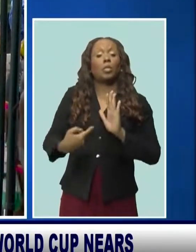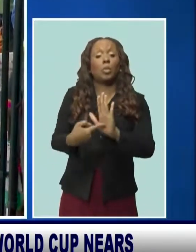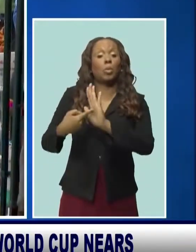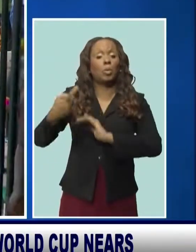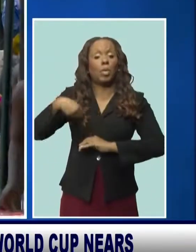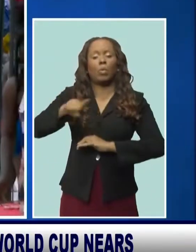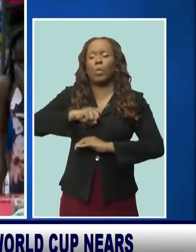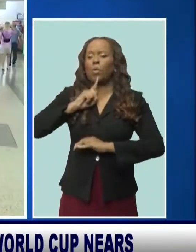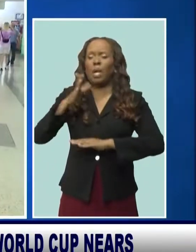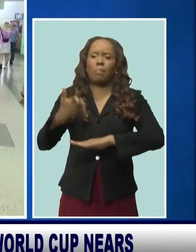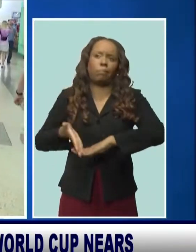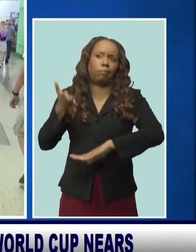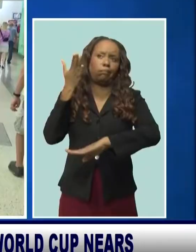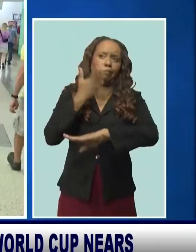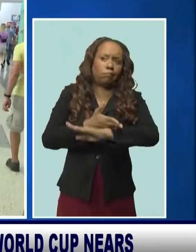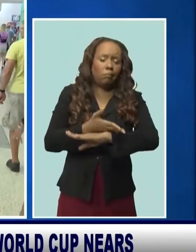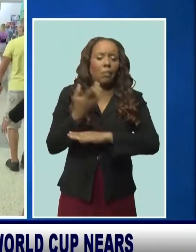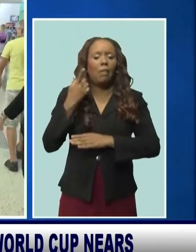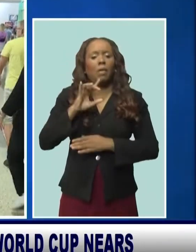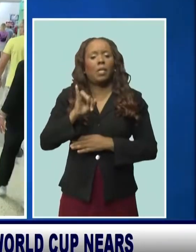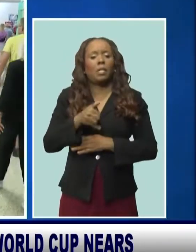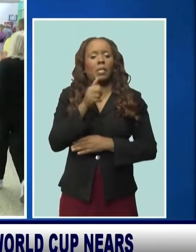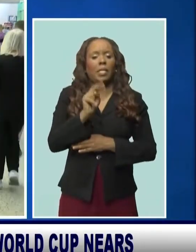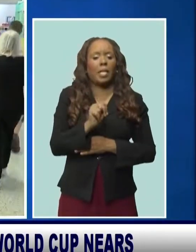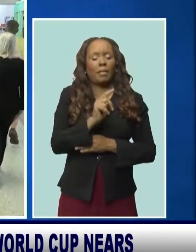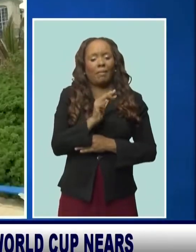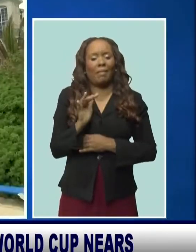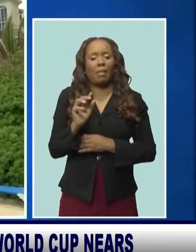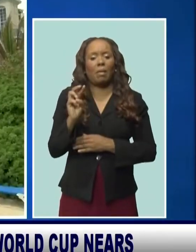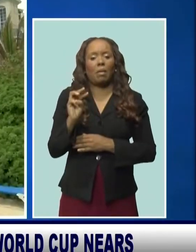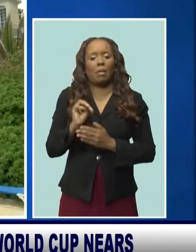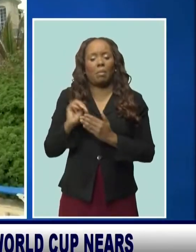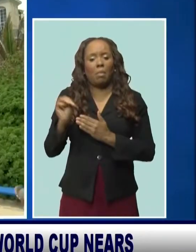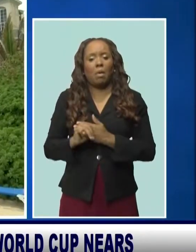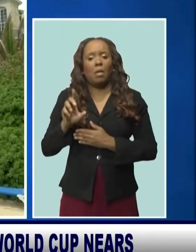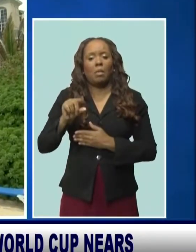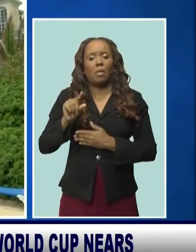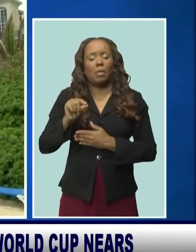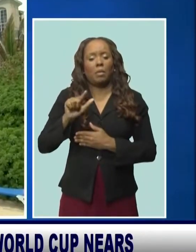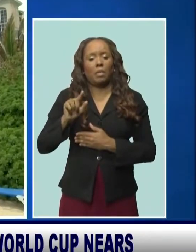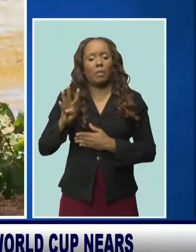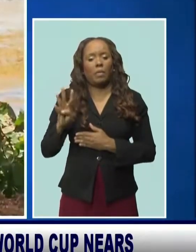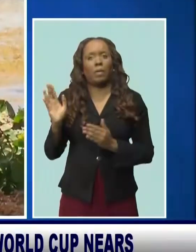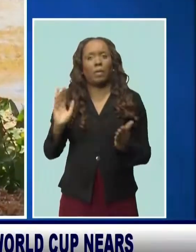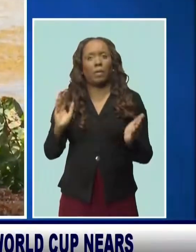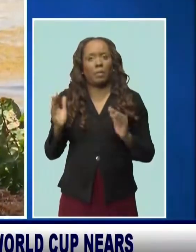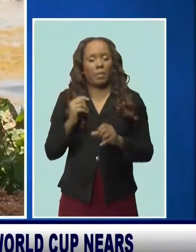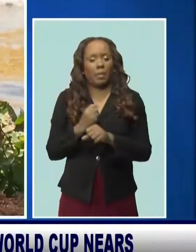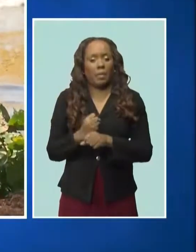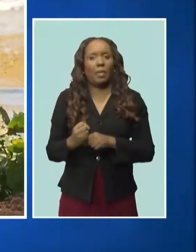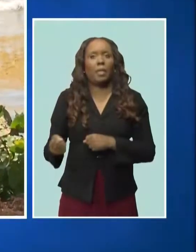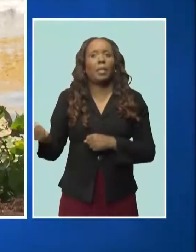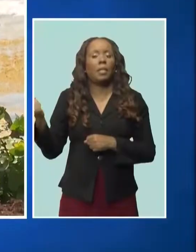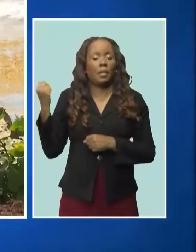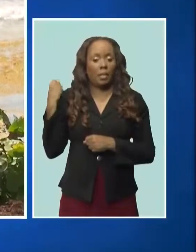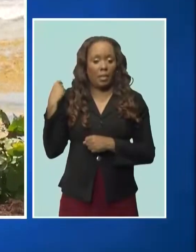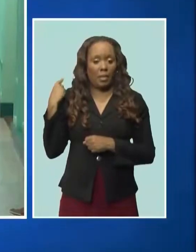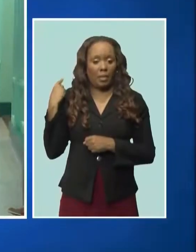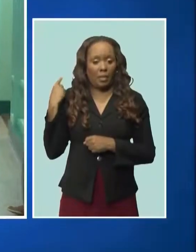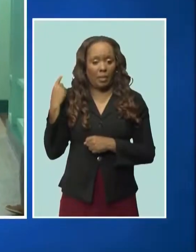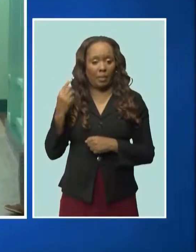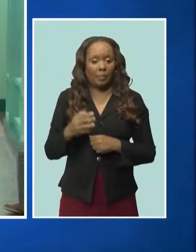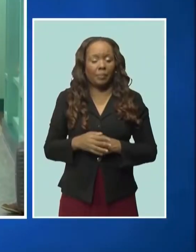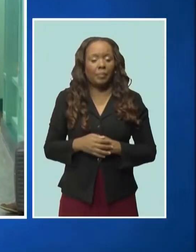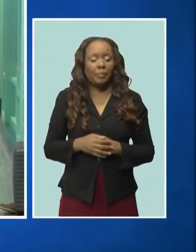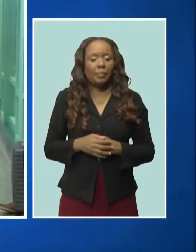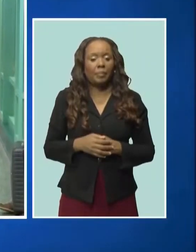improved performance for January to March of 2024 compared to last year. Lorna Jones,